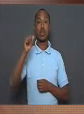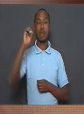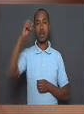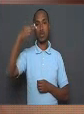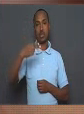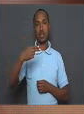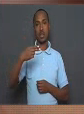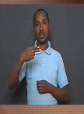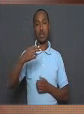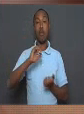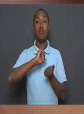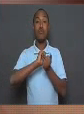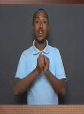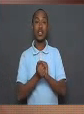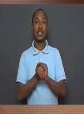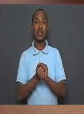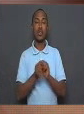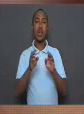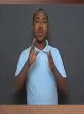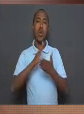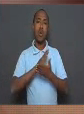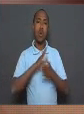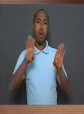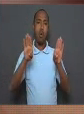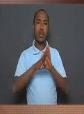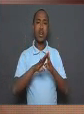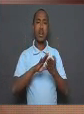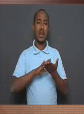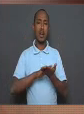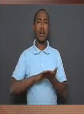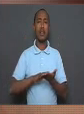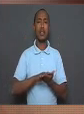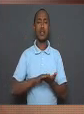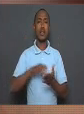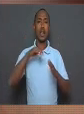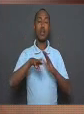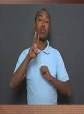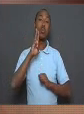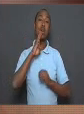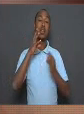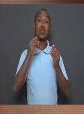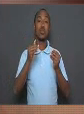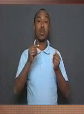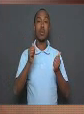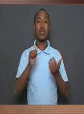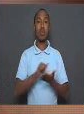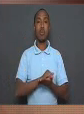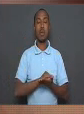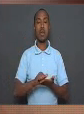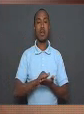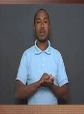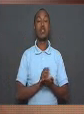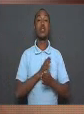hydroxide converts clogged grease into water-soluble soap, which can